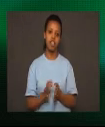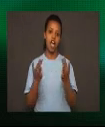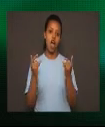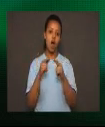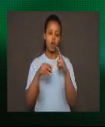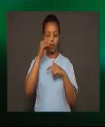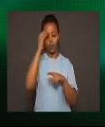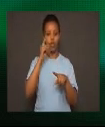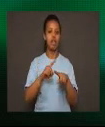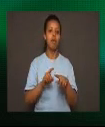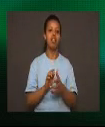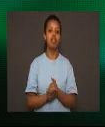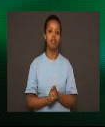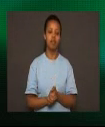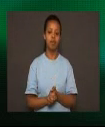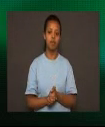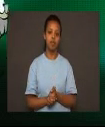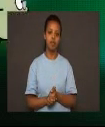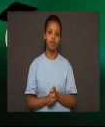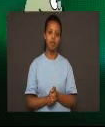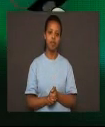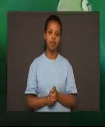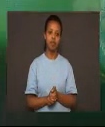Let's get back to our lesson.